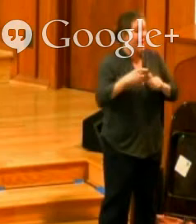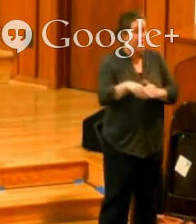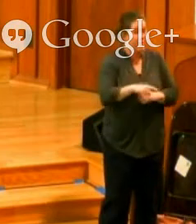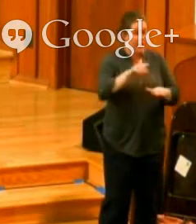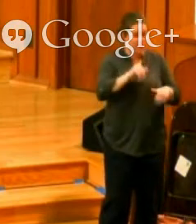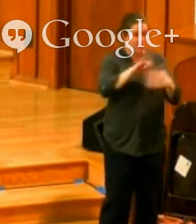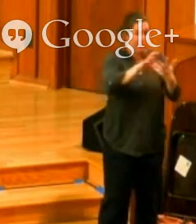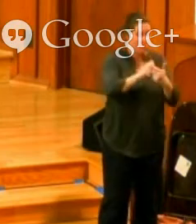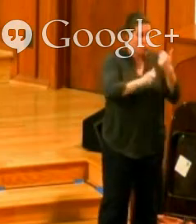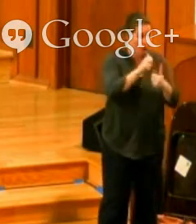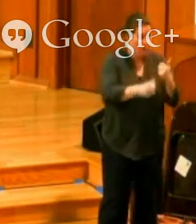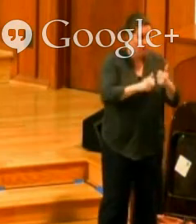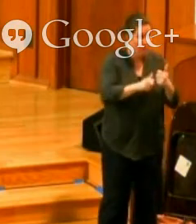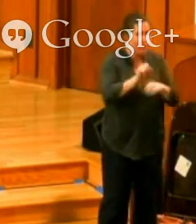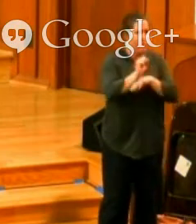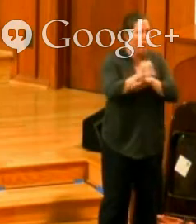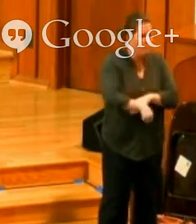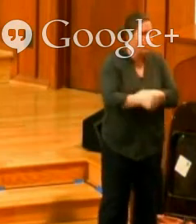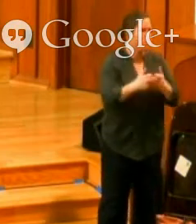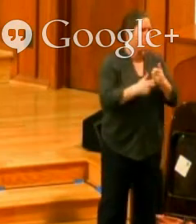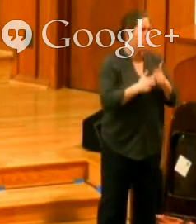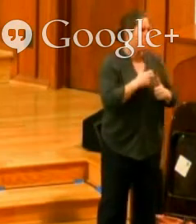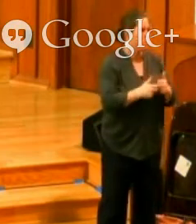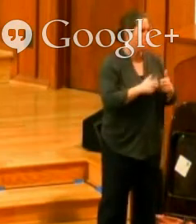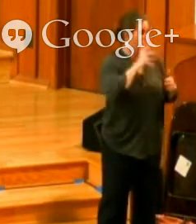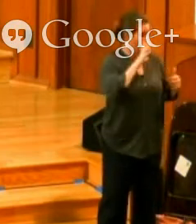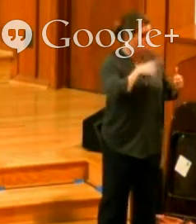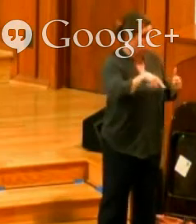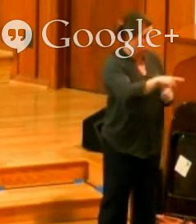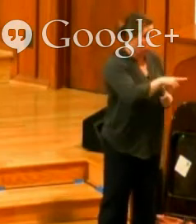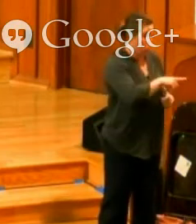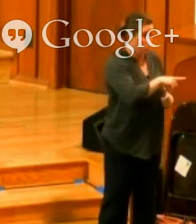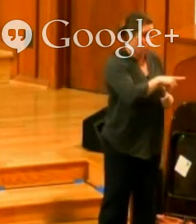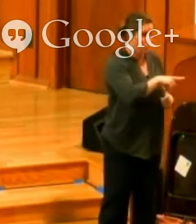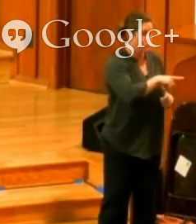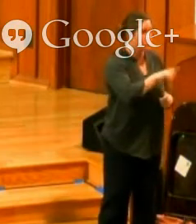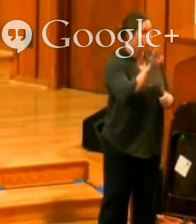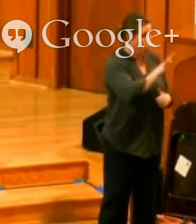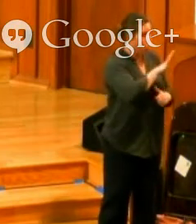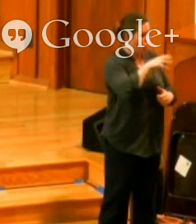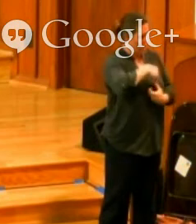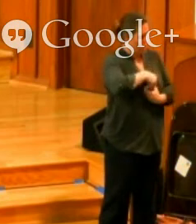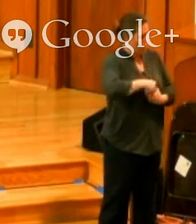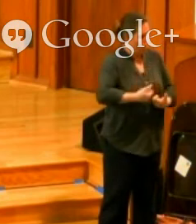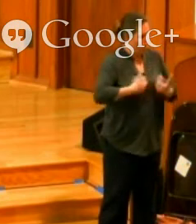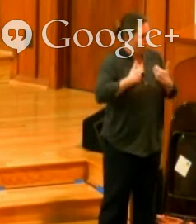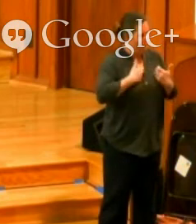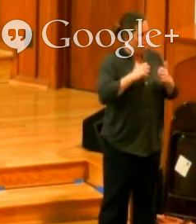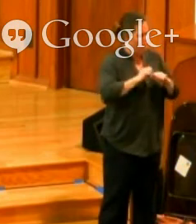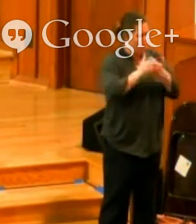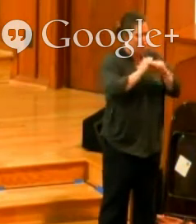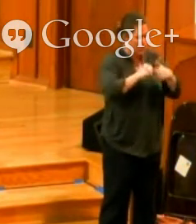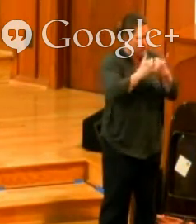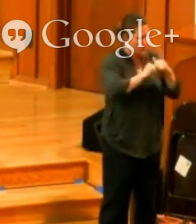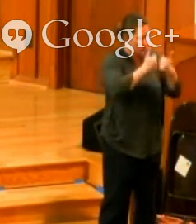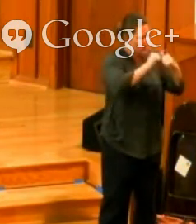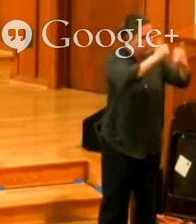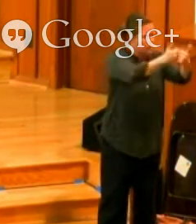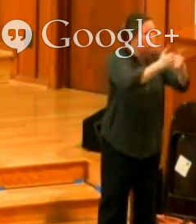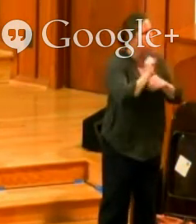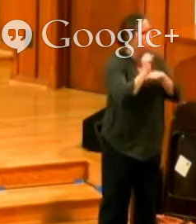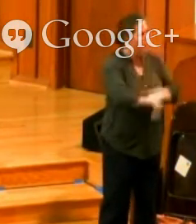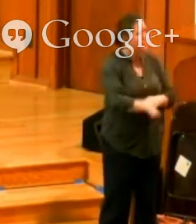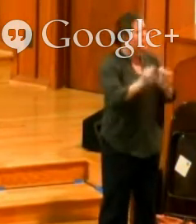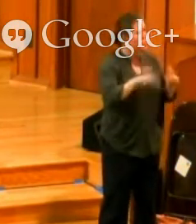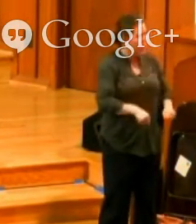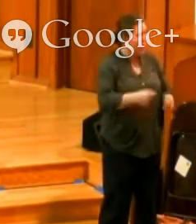they face on a regular basis. Friends, you know that you can overcome the problems that you face in your life, and you can overcome them through the blood of the Lamb and